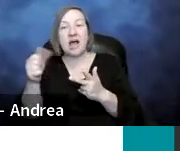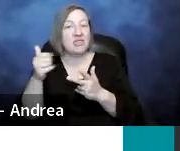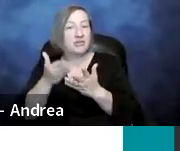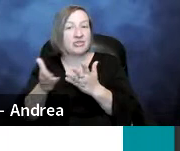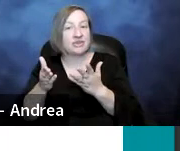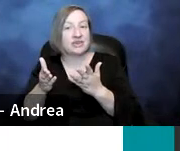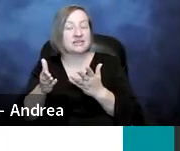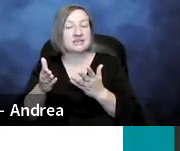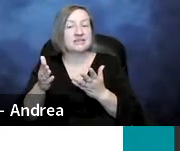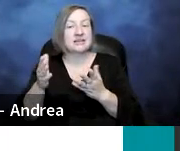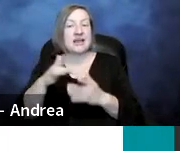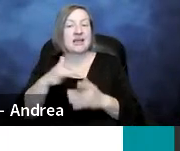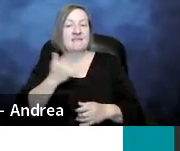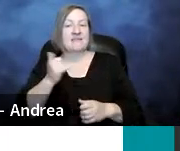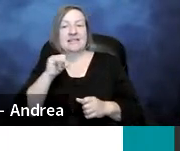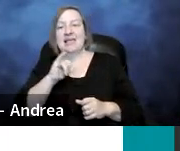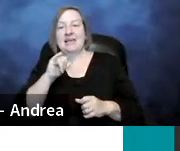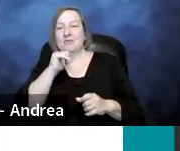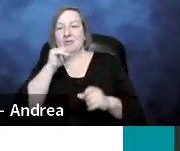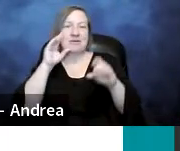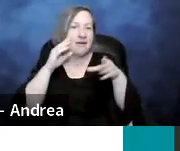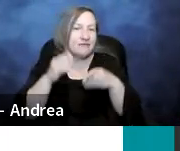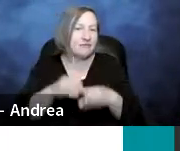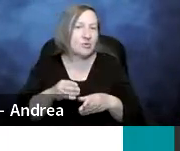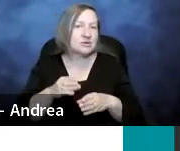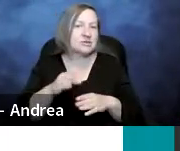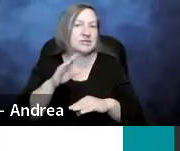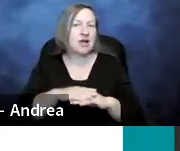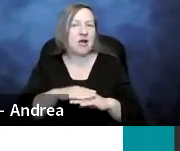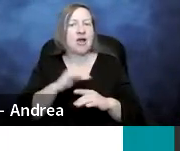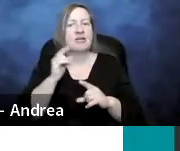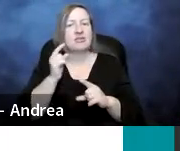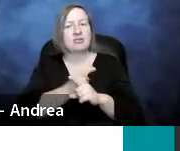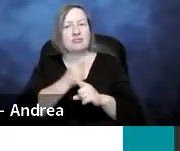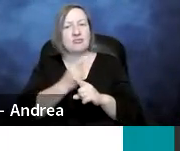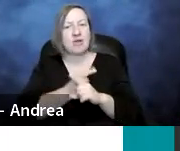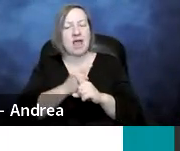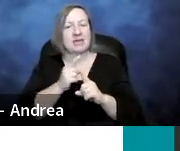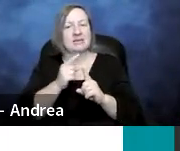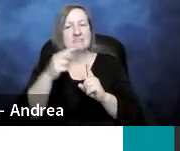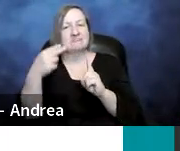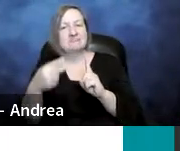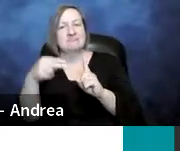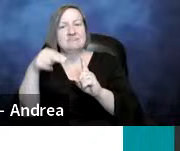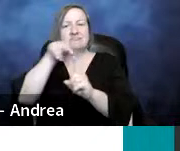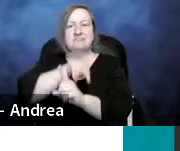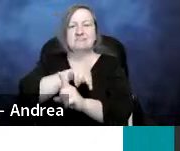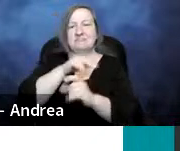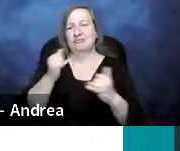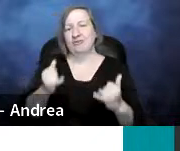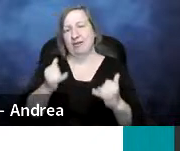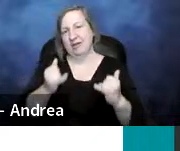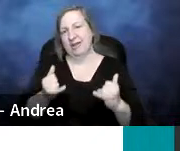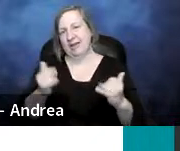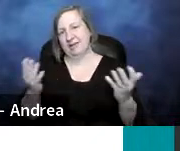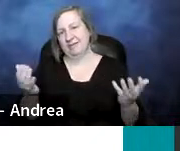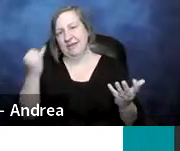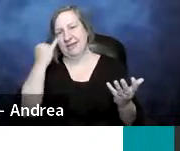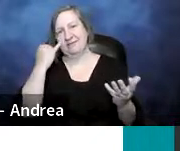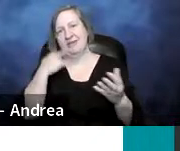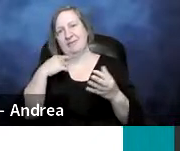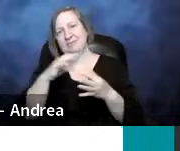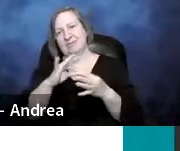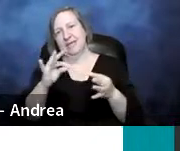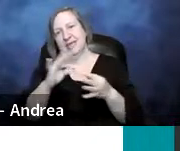that I feel like we're not focusing on the correct lens at the time. If I'm saying that